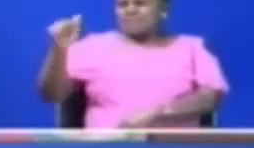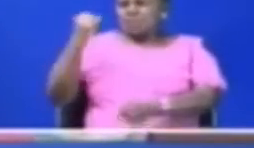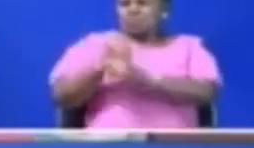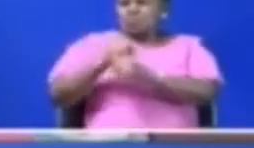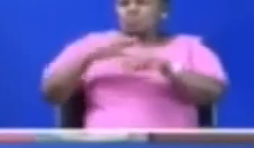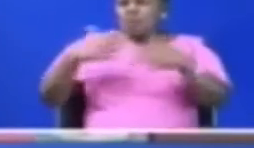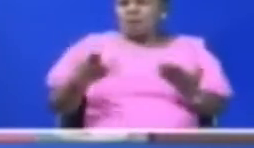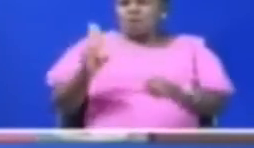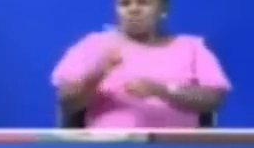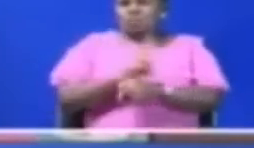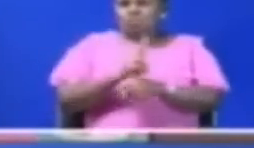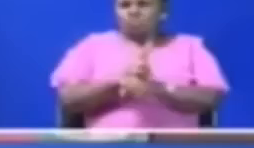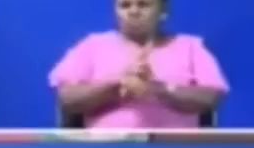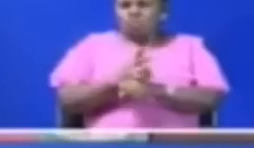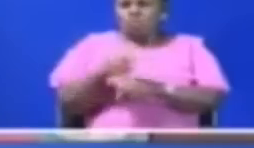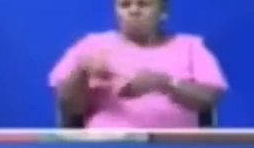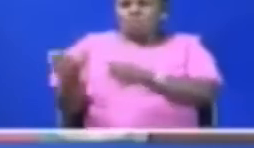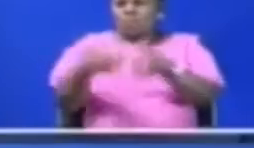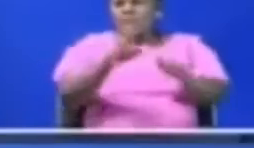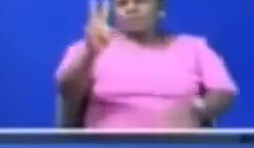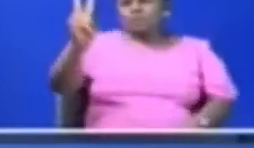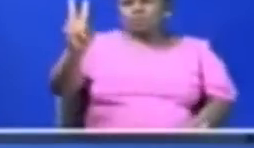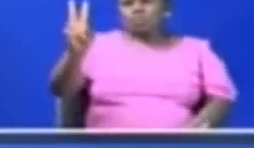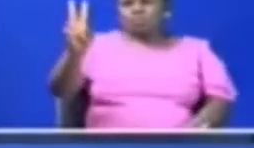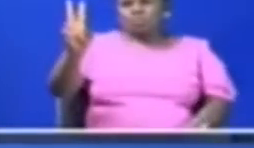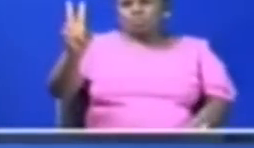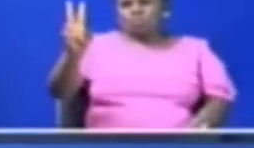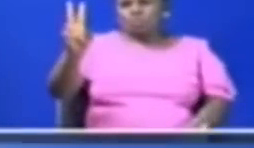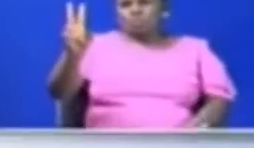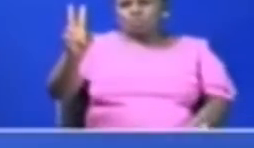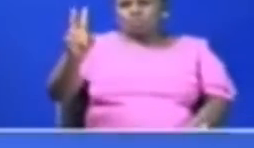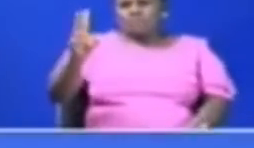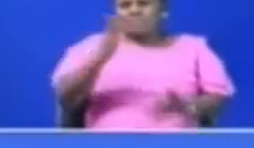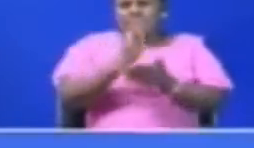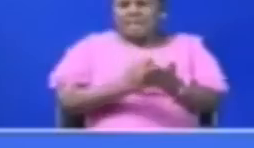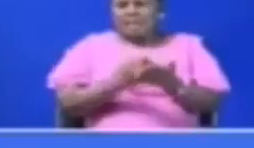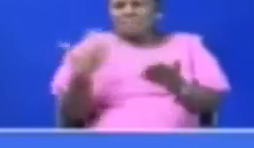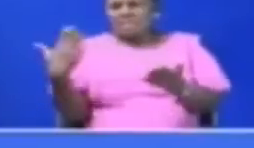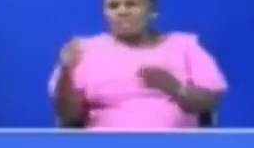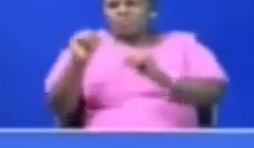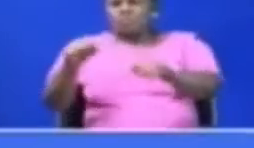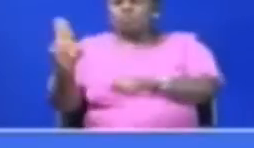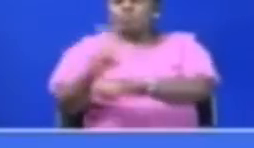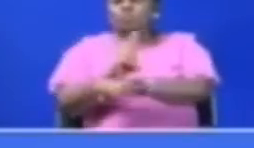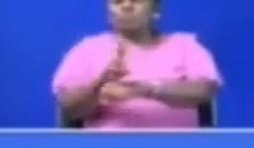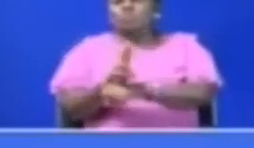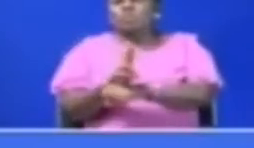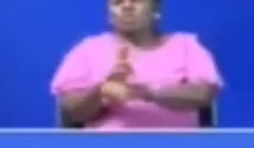done using two scientific methods. There are some specimens that can be used.